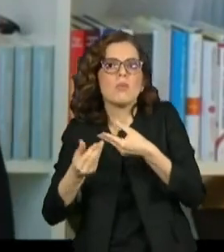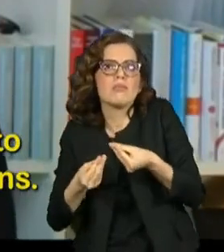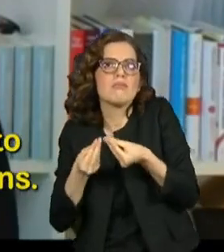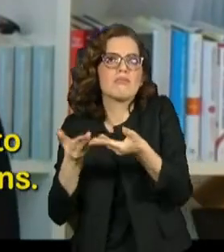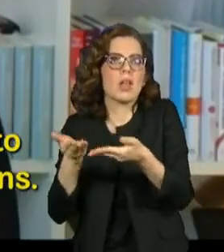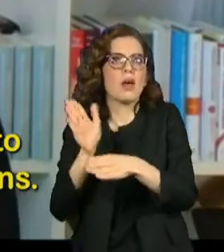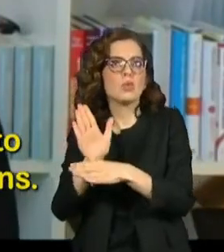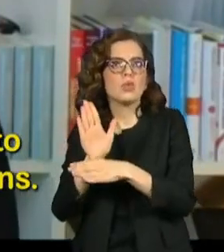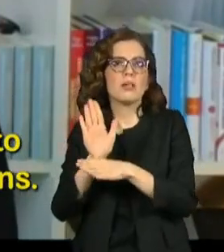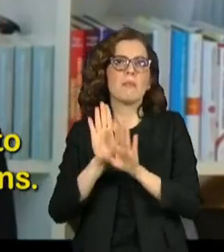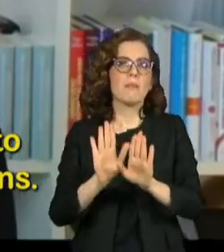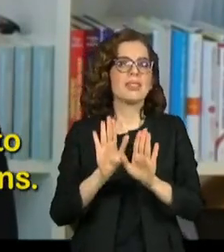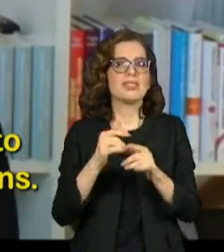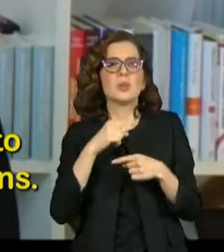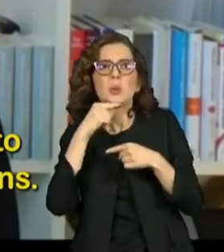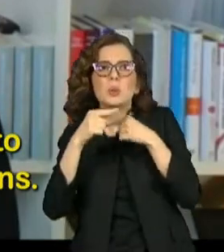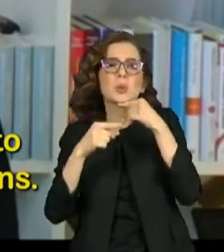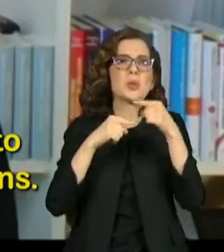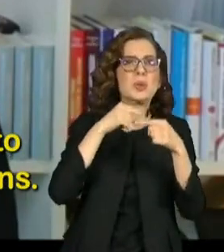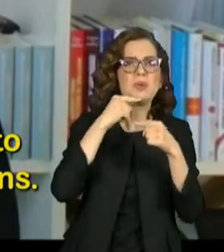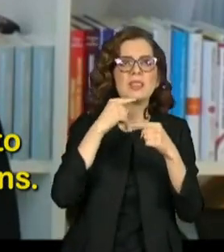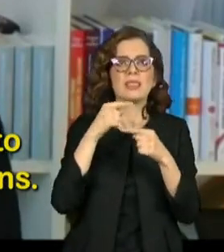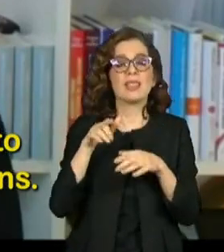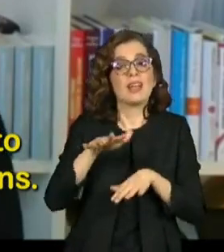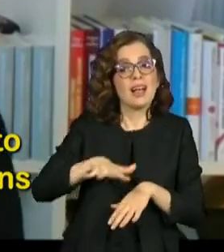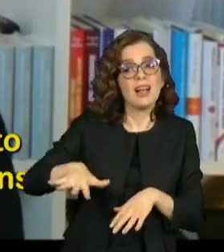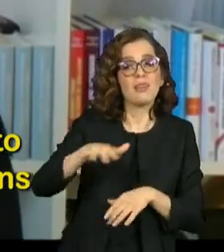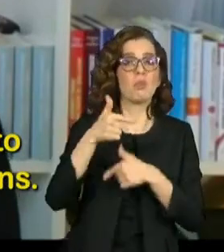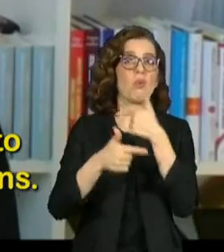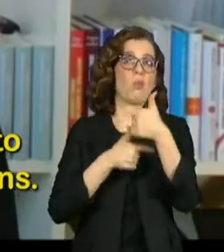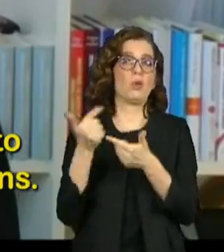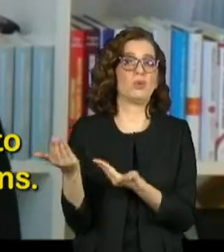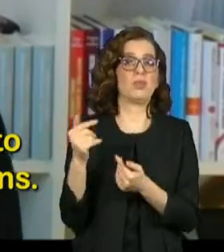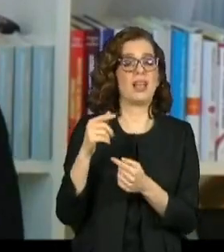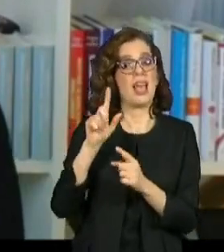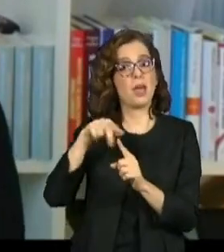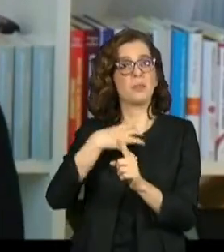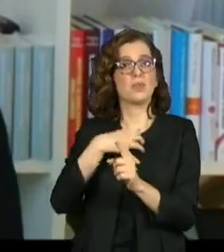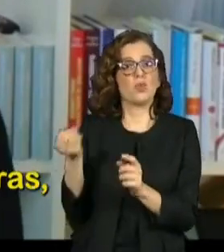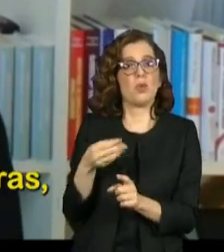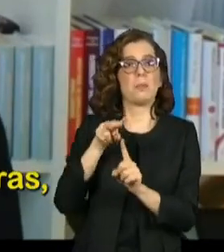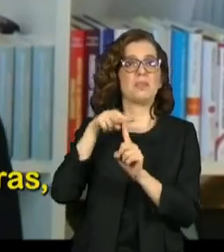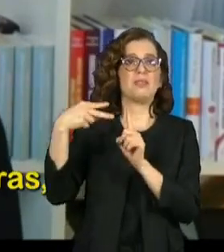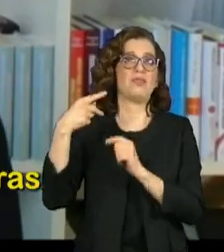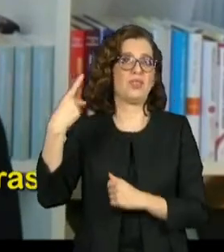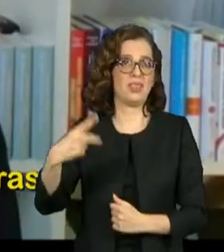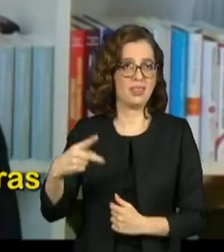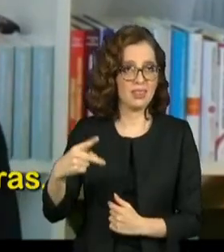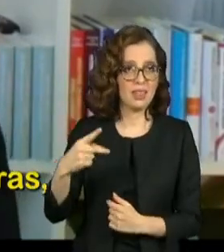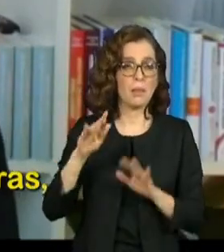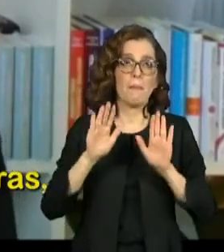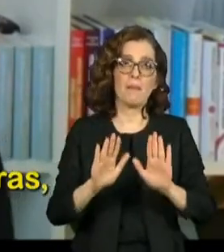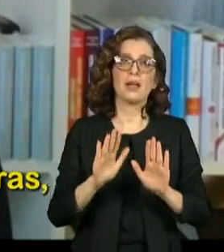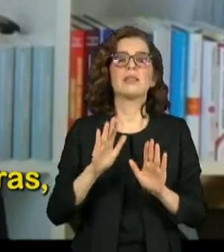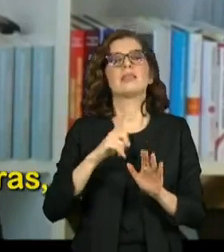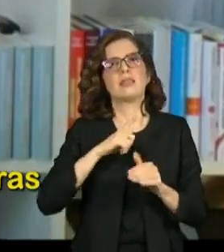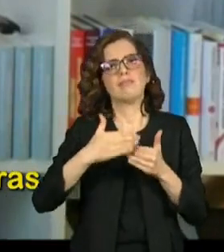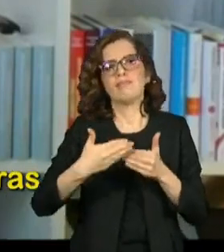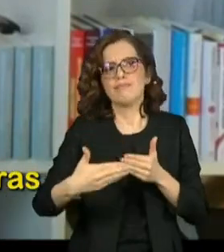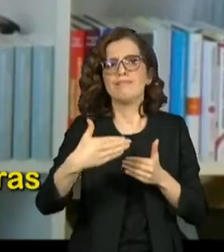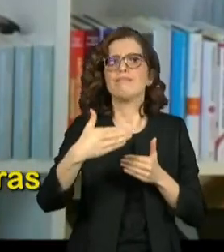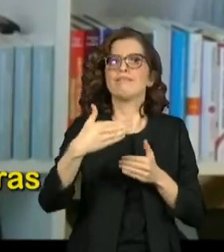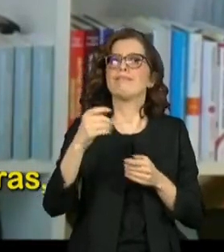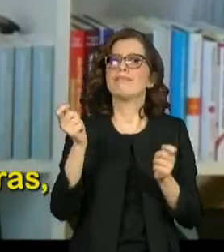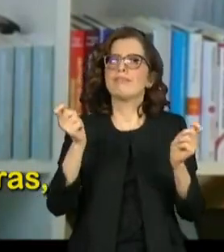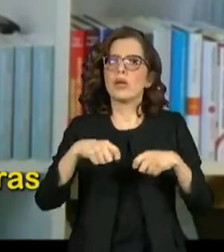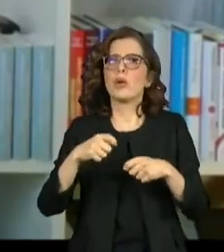with them. So there's a lot more uncertainty about their employment prospects for young people. And of course, many things that they need to buy have